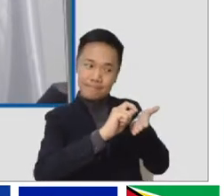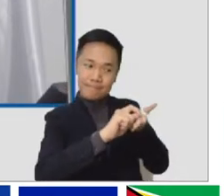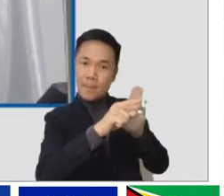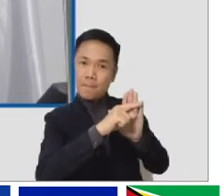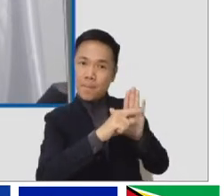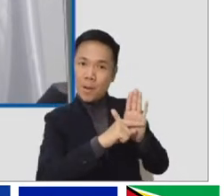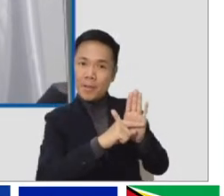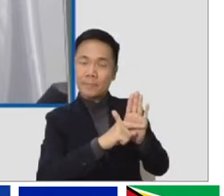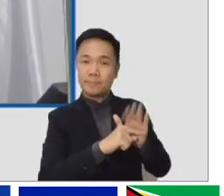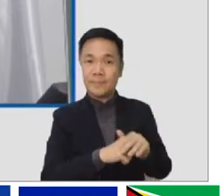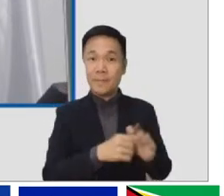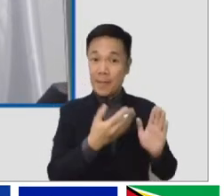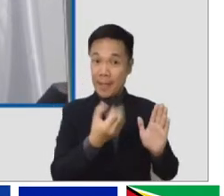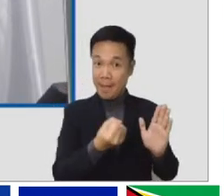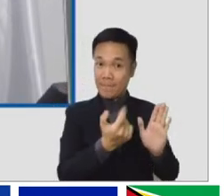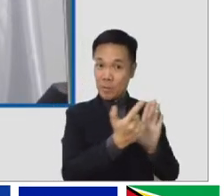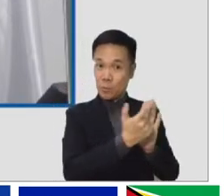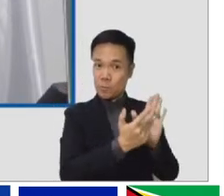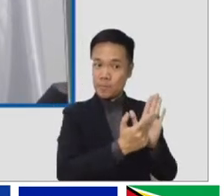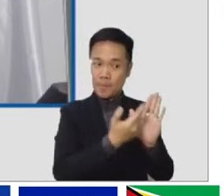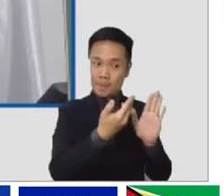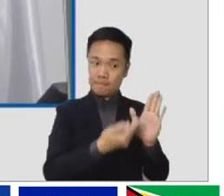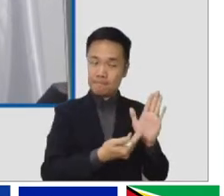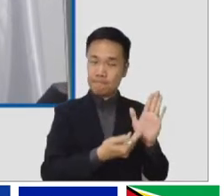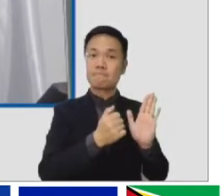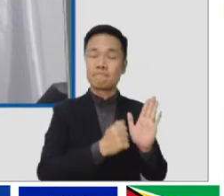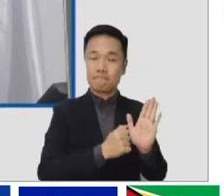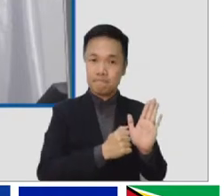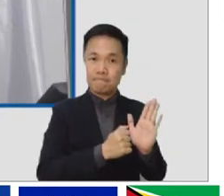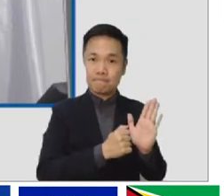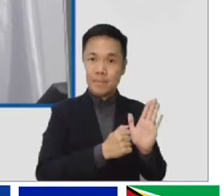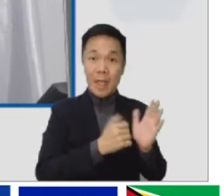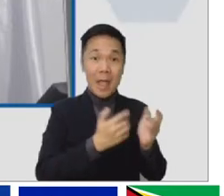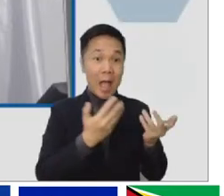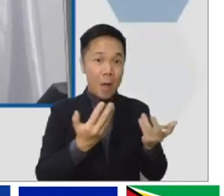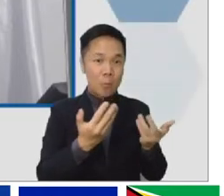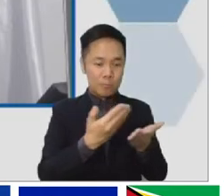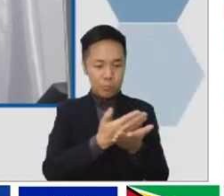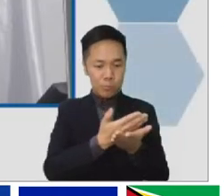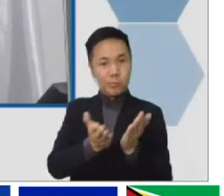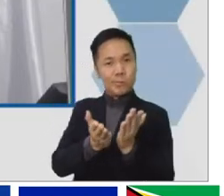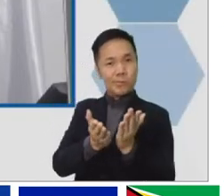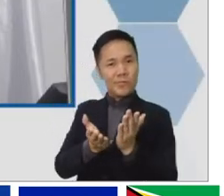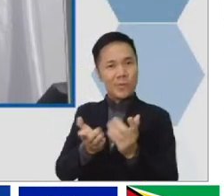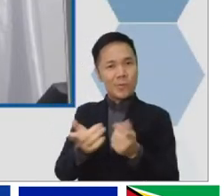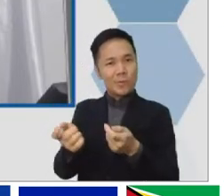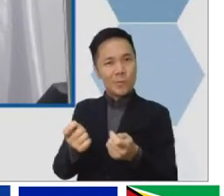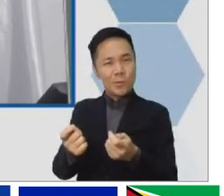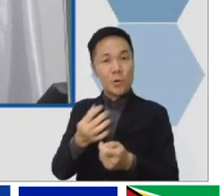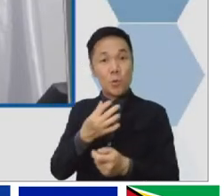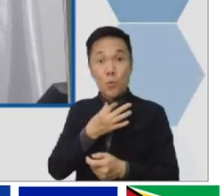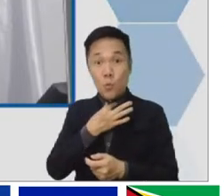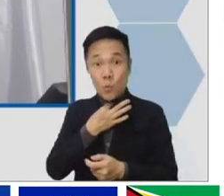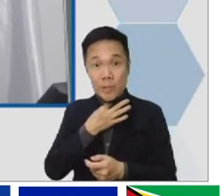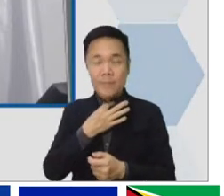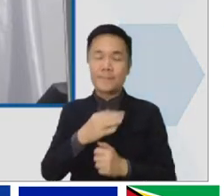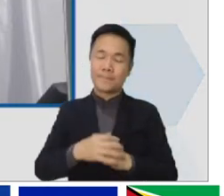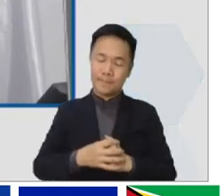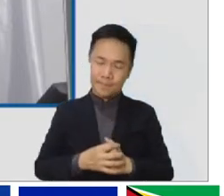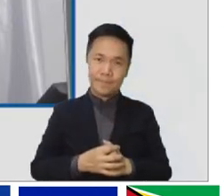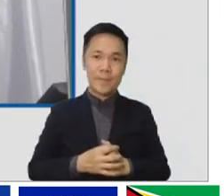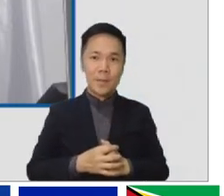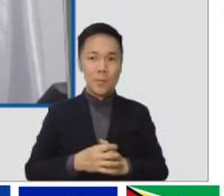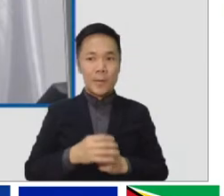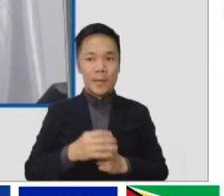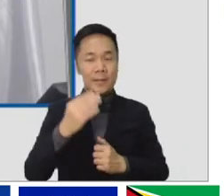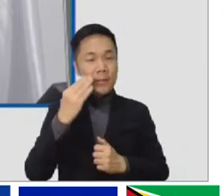in terms of comprehensive risk management as well. And under this, we know that our countries have also developed